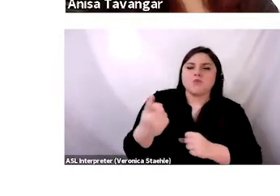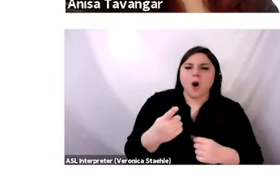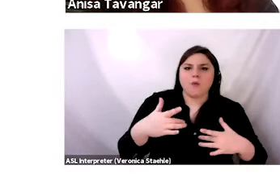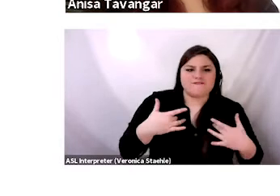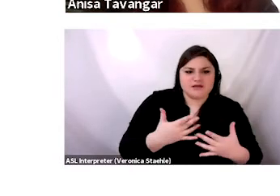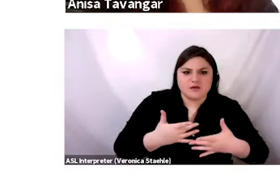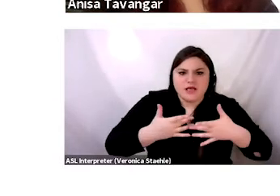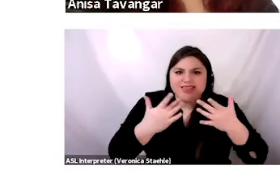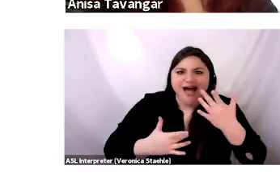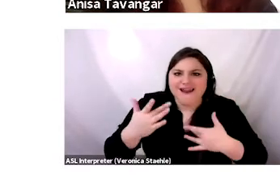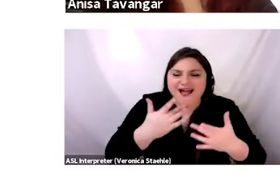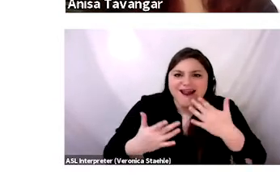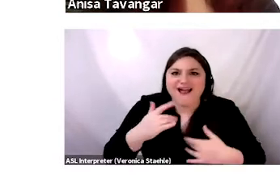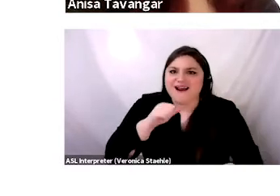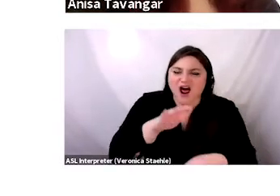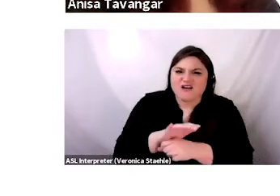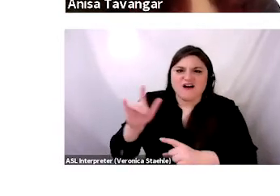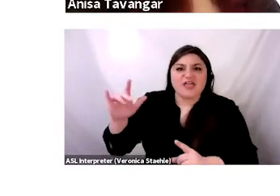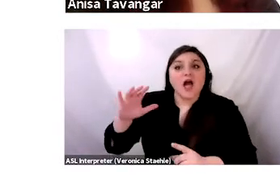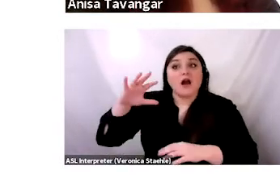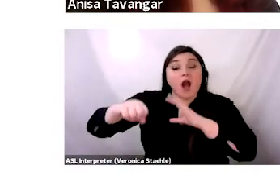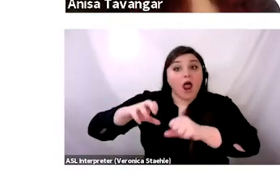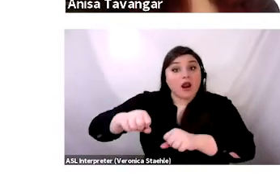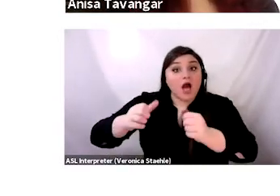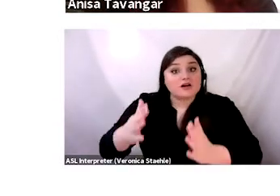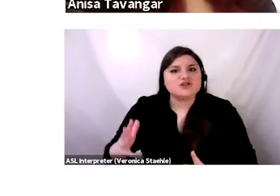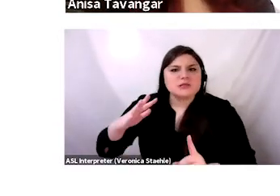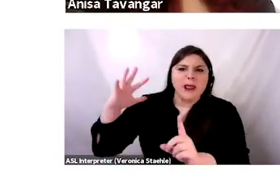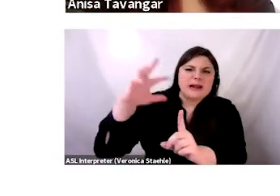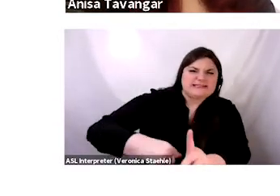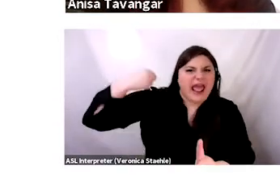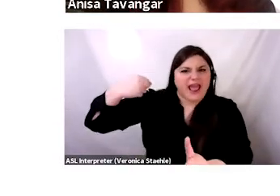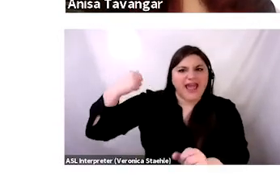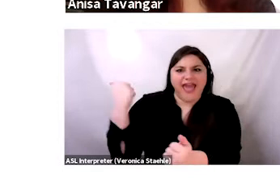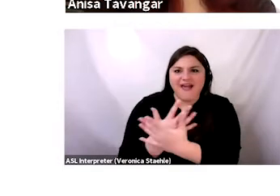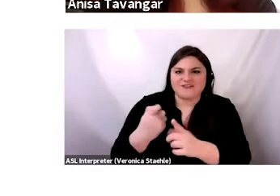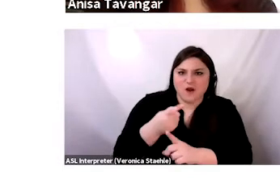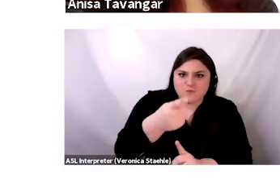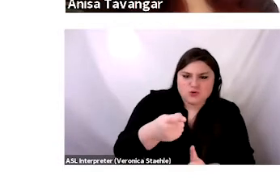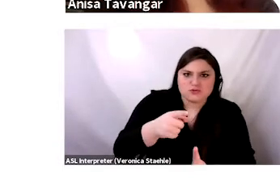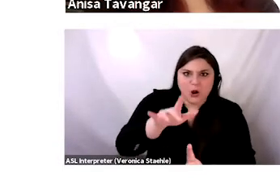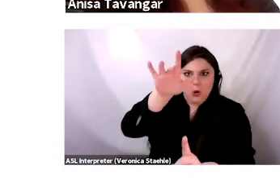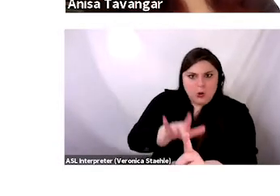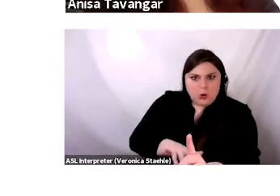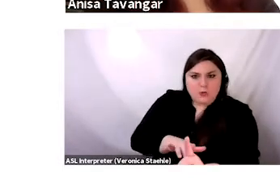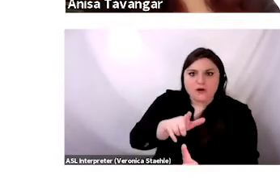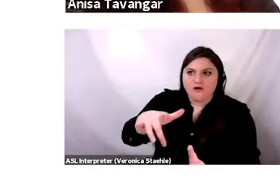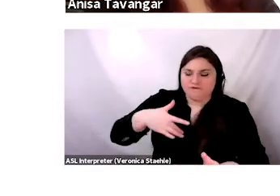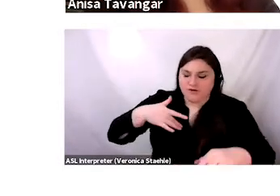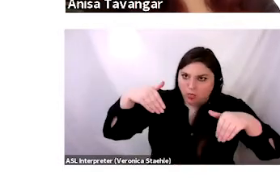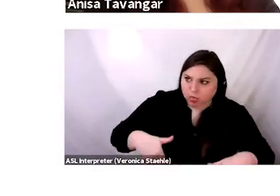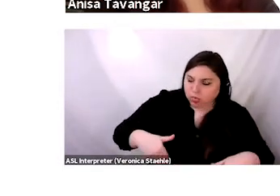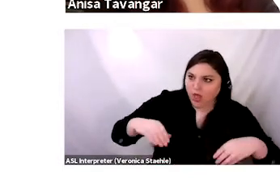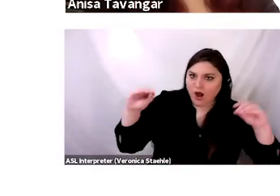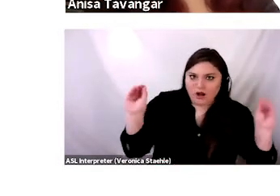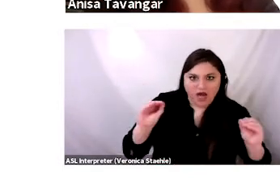lack, both material and spiritual, as a useful colonizing strategy. Individuals who feel constant